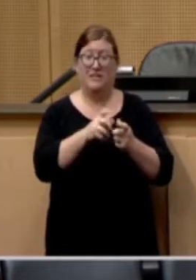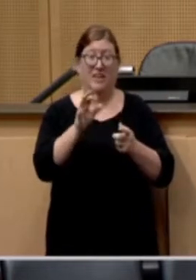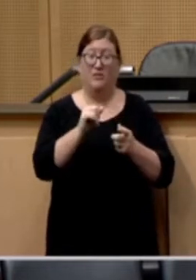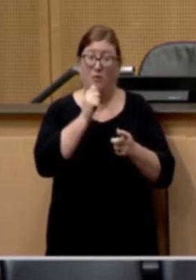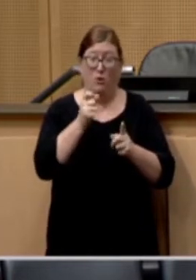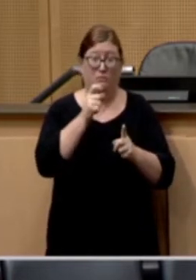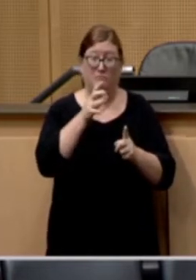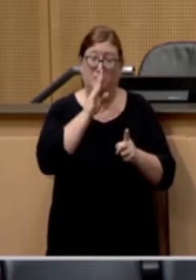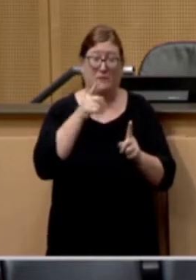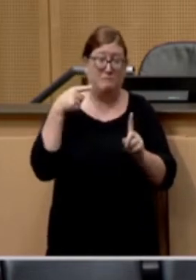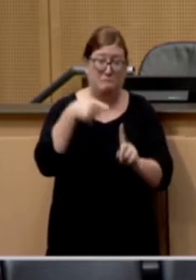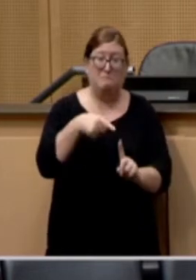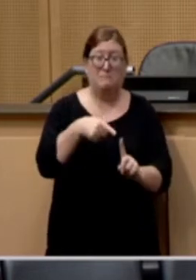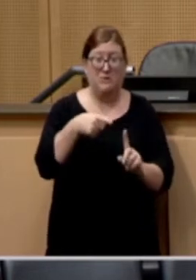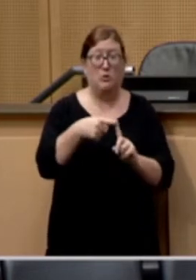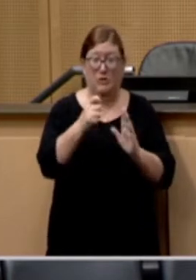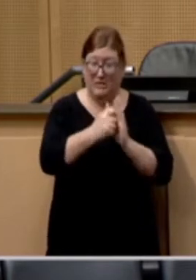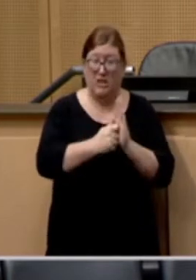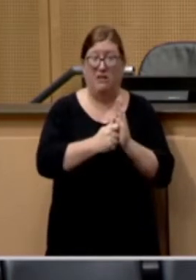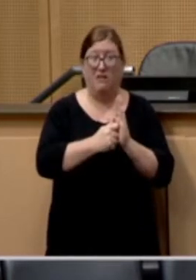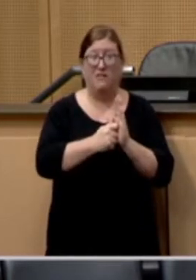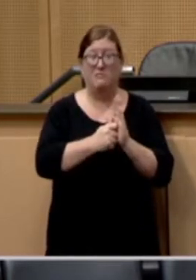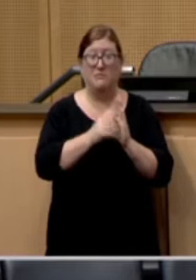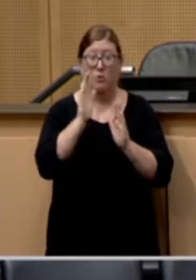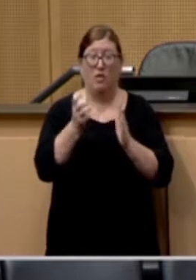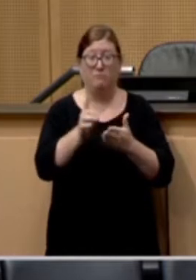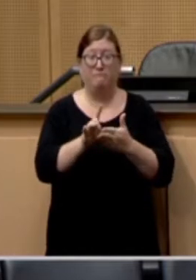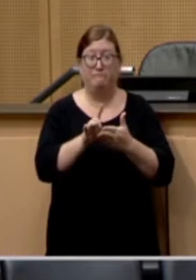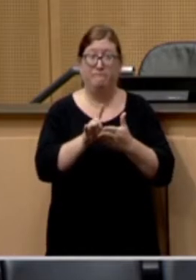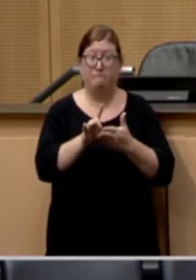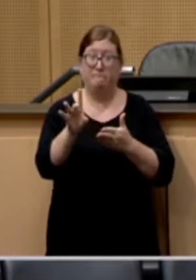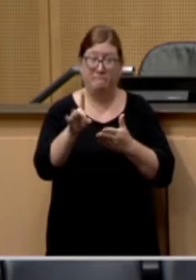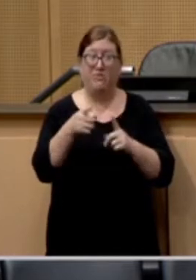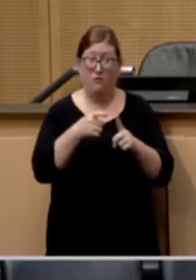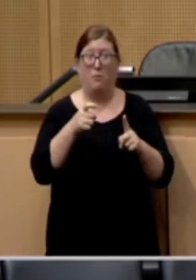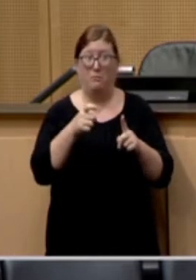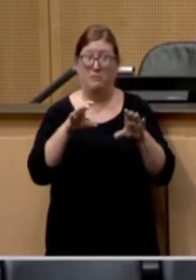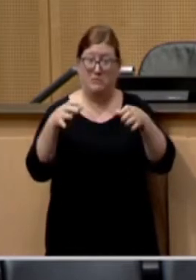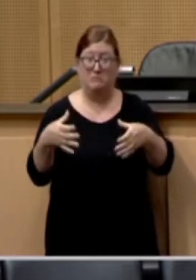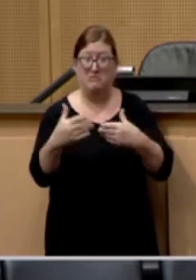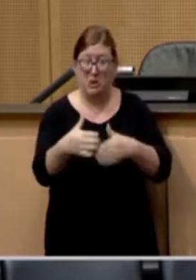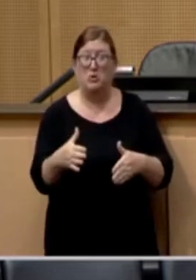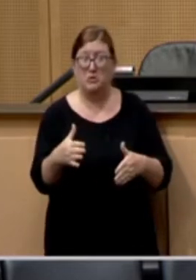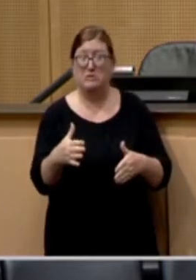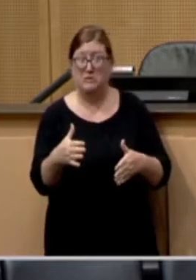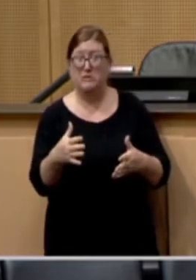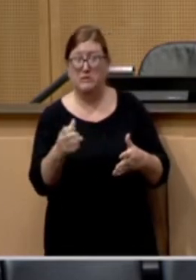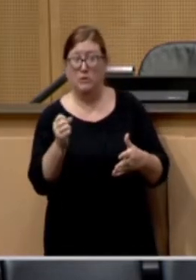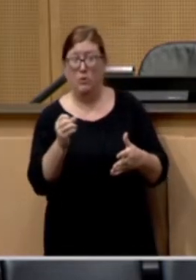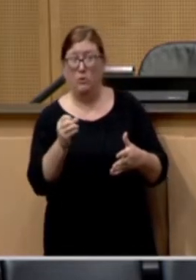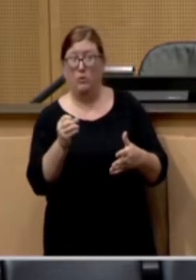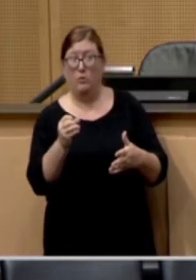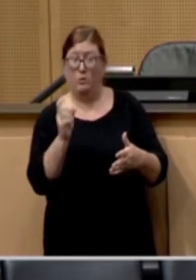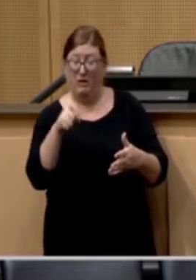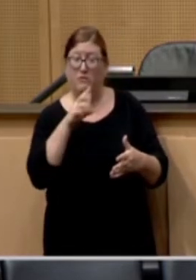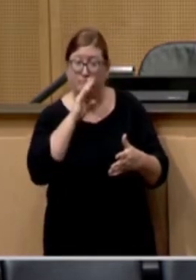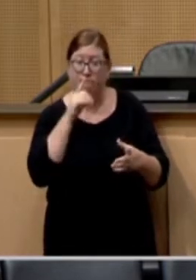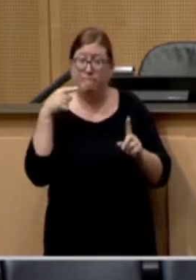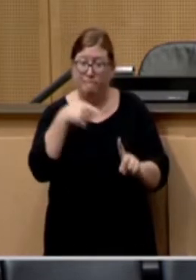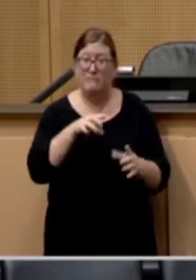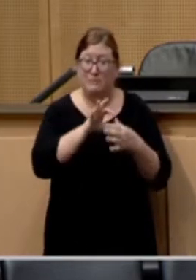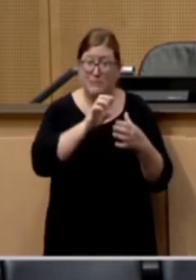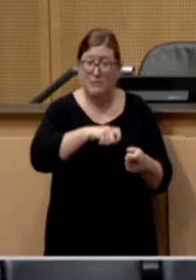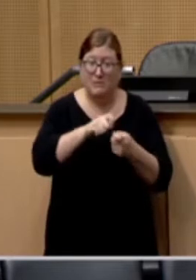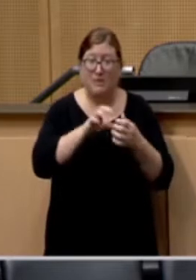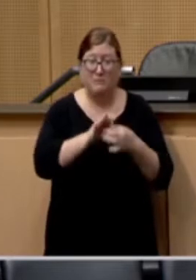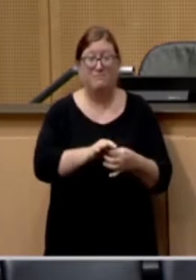to be removed from the chambers, sir. So speak specifically to the agenda. And Councilmember Gonzalez